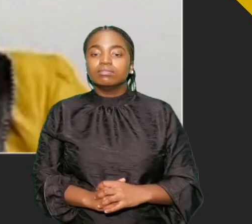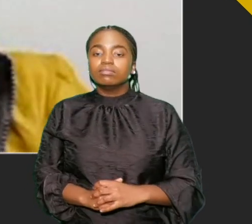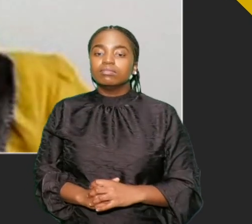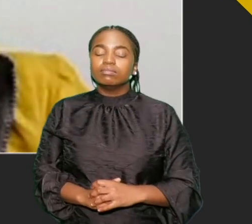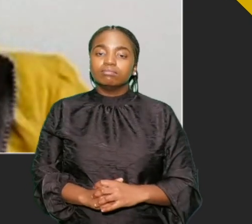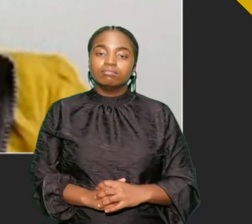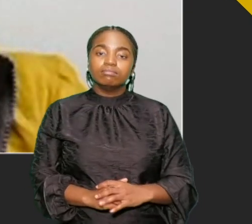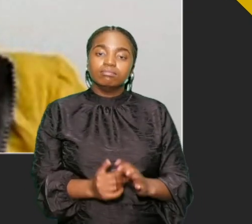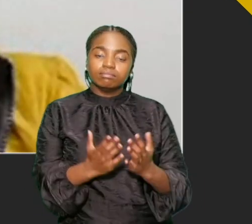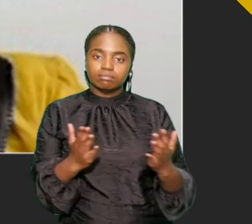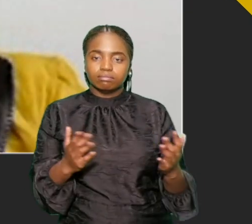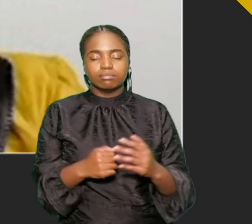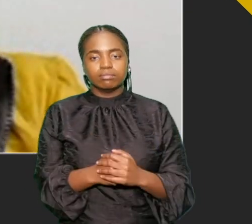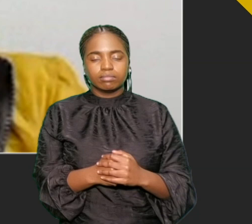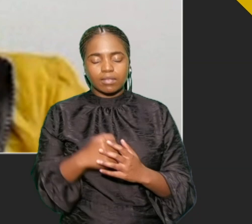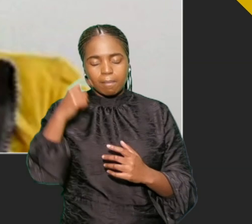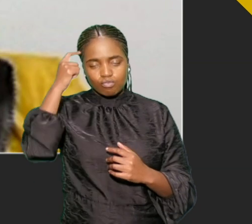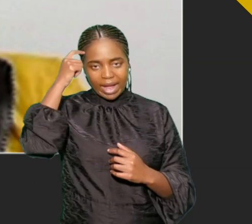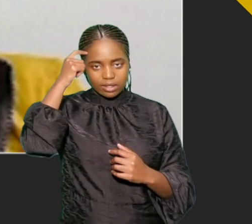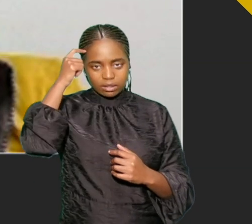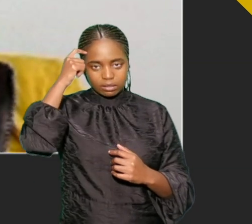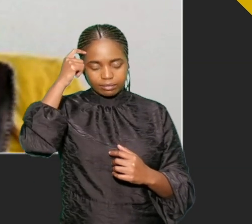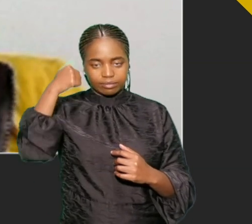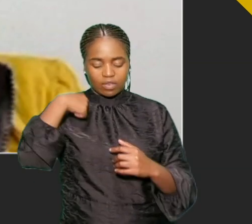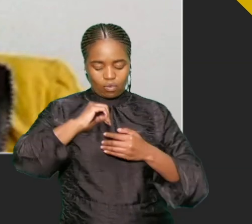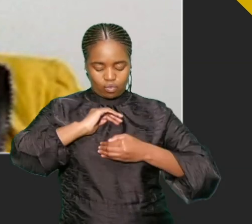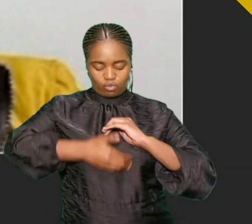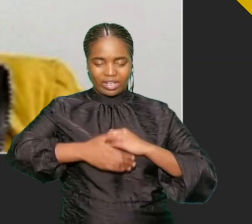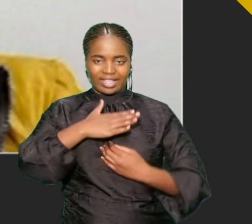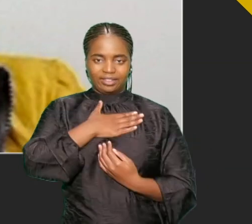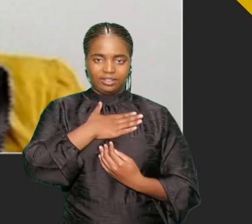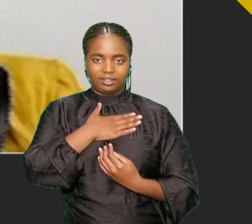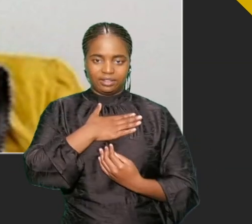Yes, so our brain is wired to protect us. So